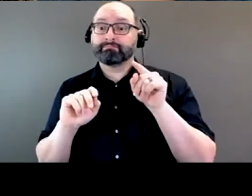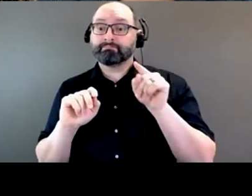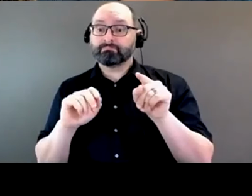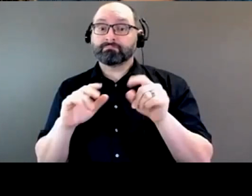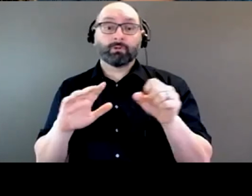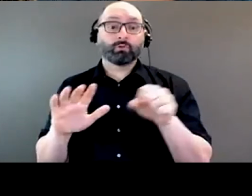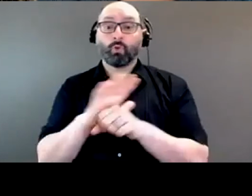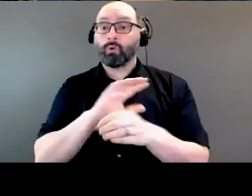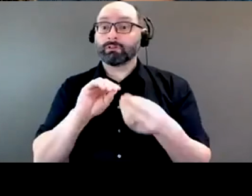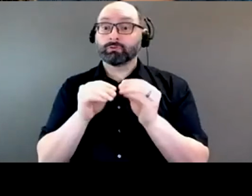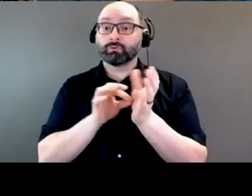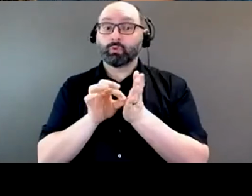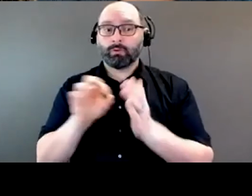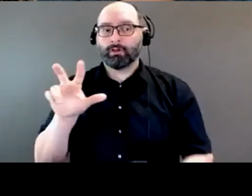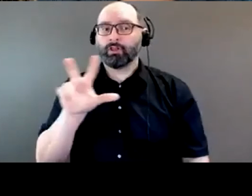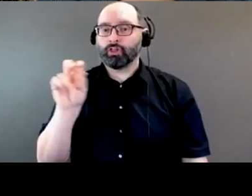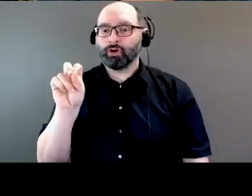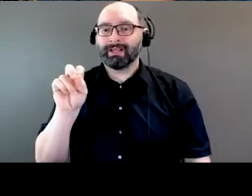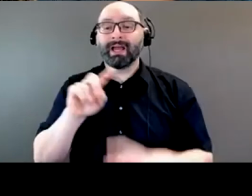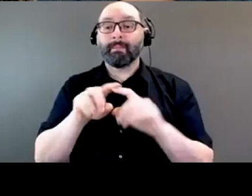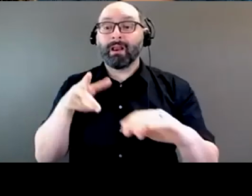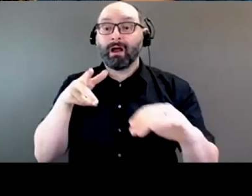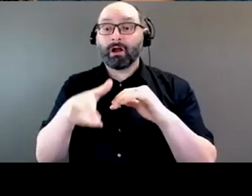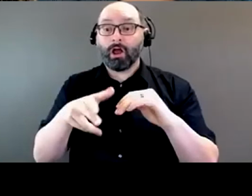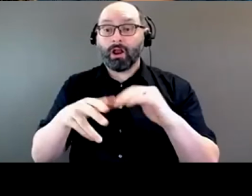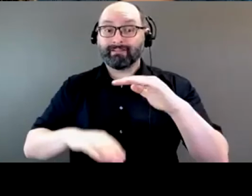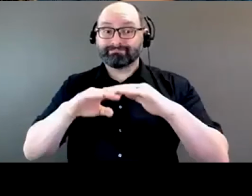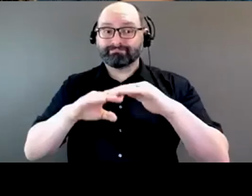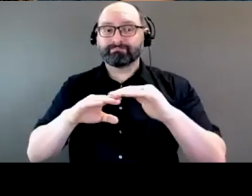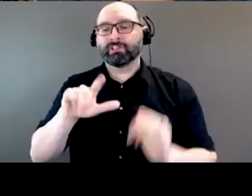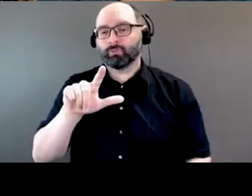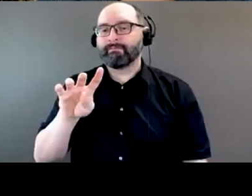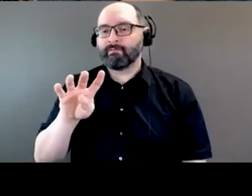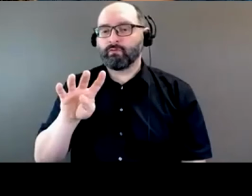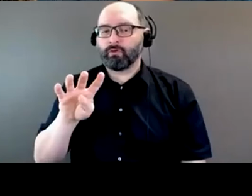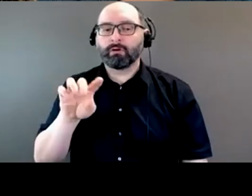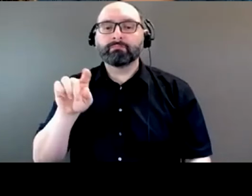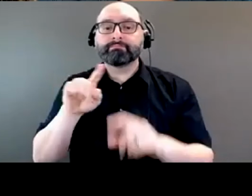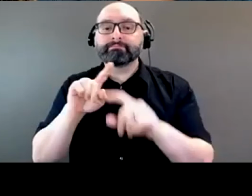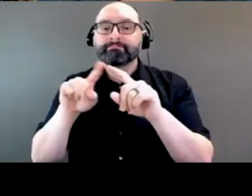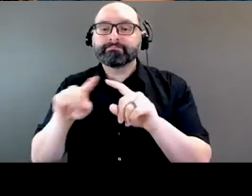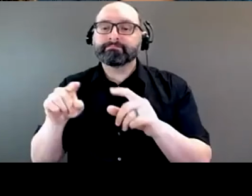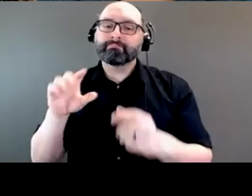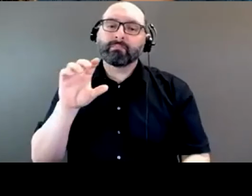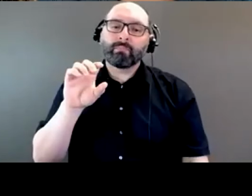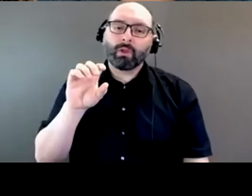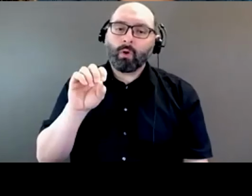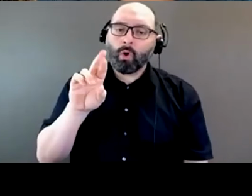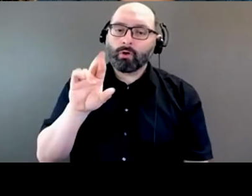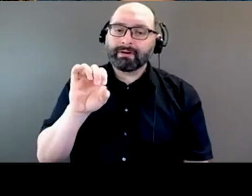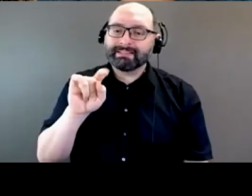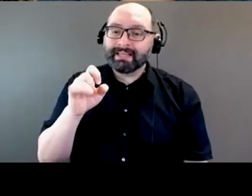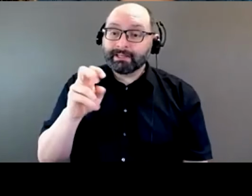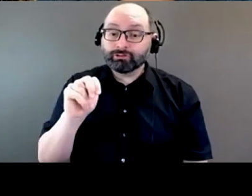score of 30, but a cutoff of 24. And it has aspects of orientation or and